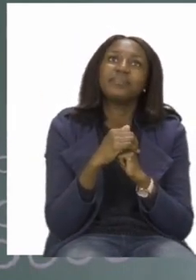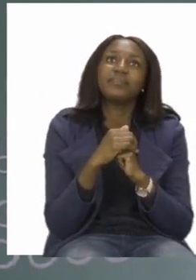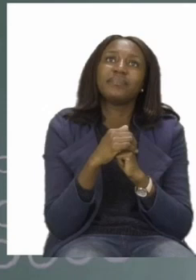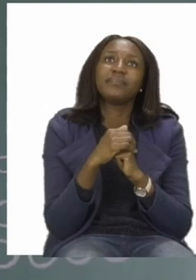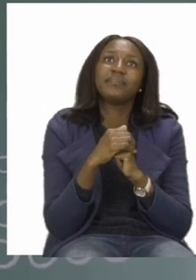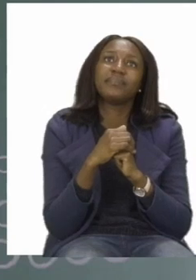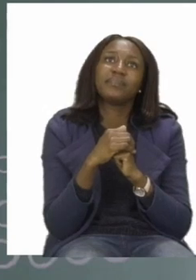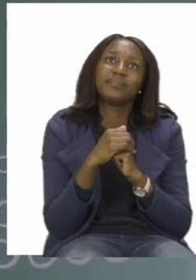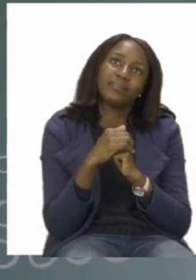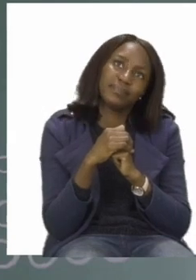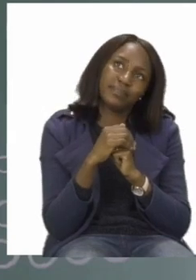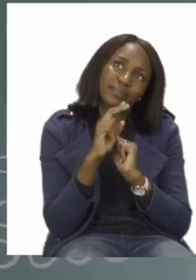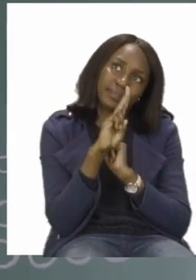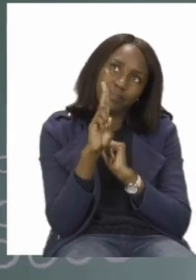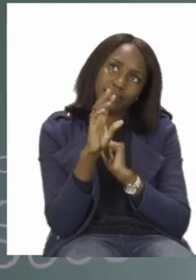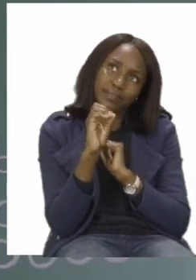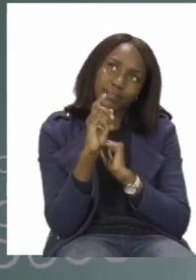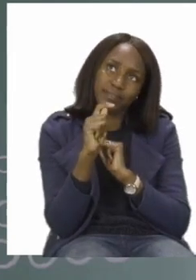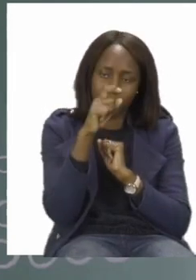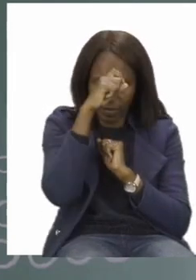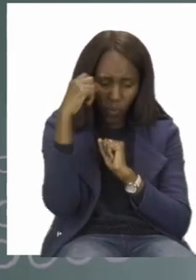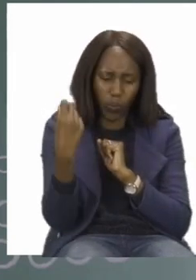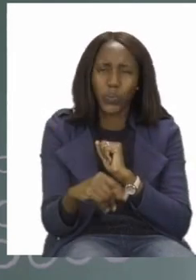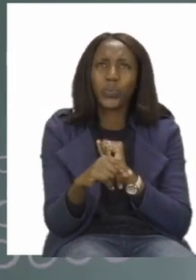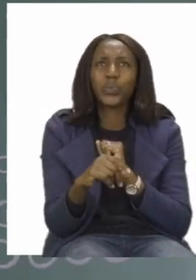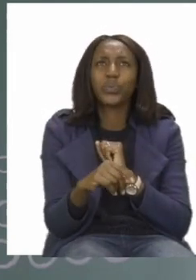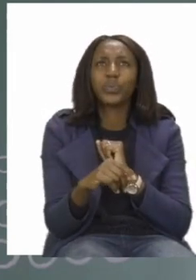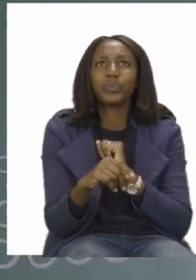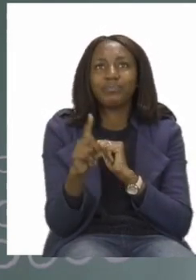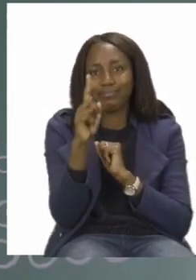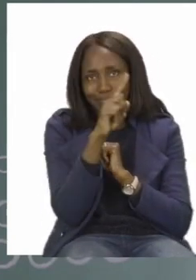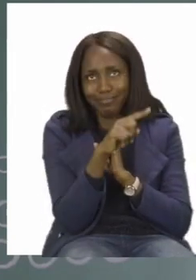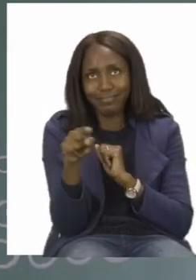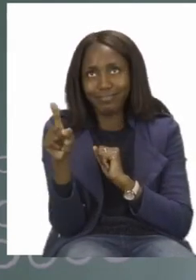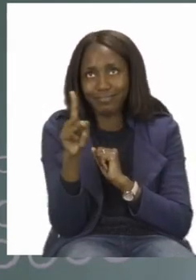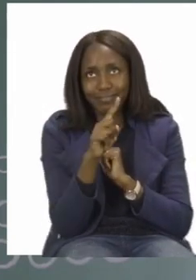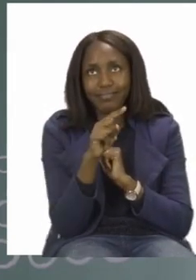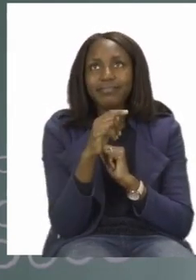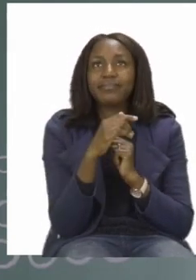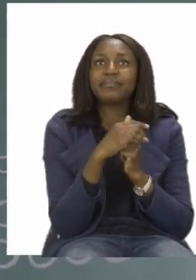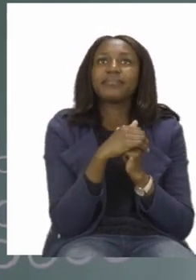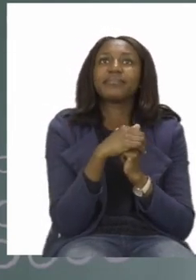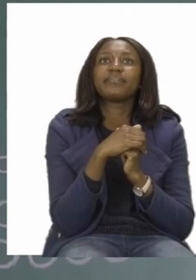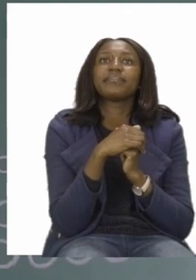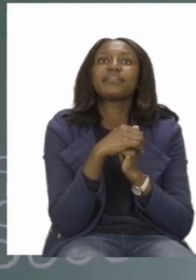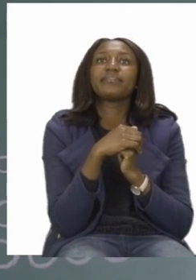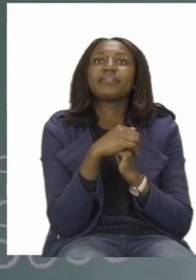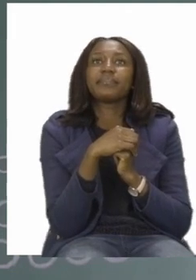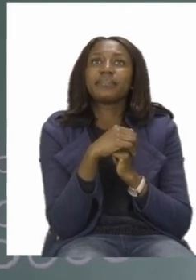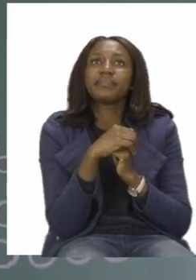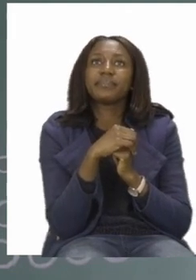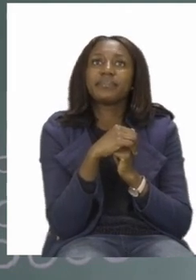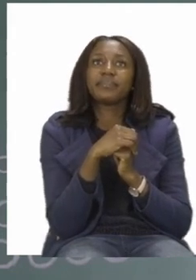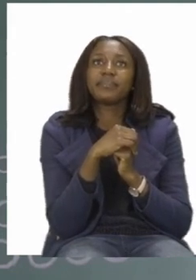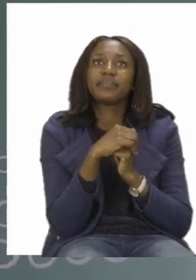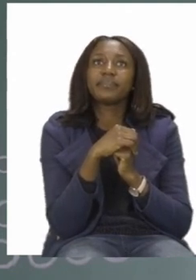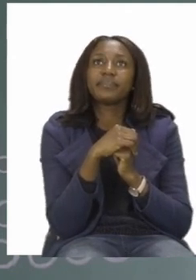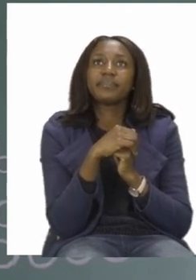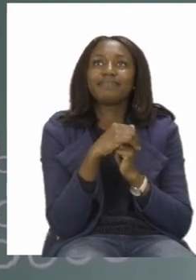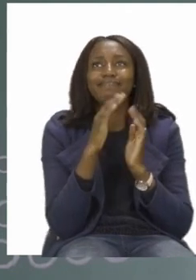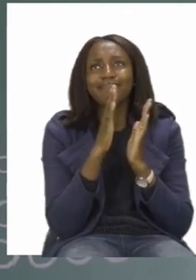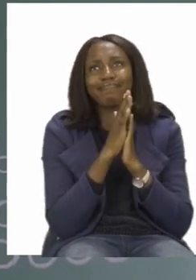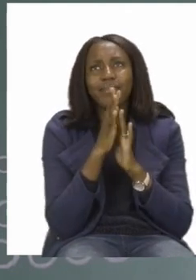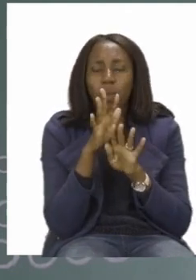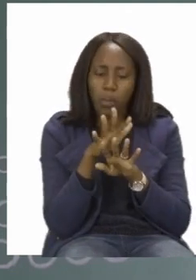word hot, we have already found it. So we're going to circle it. So take your time